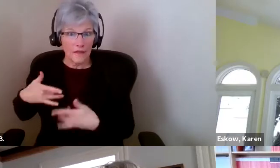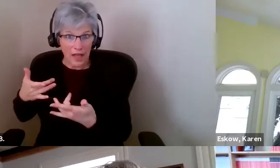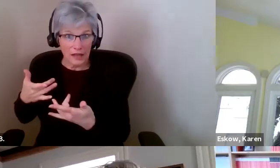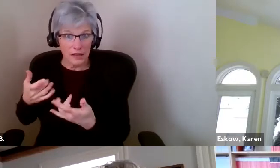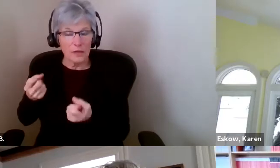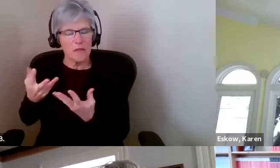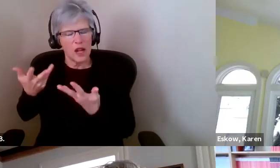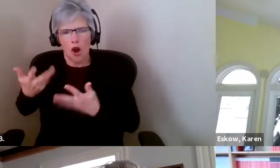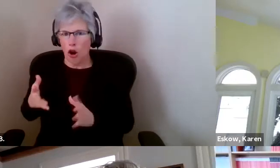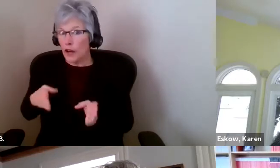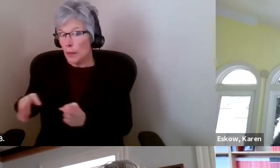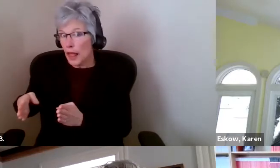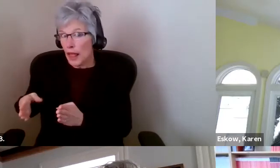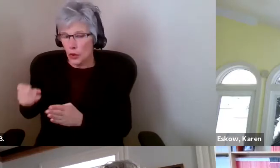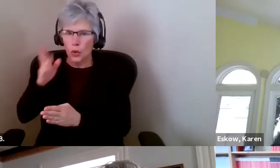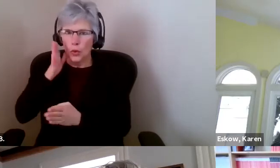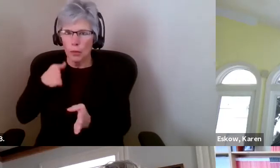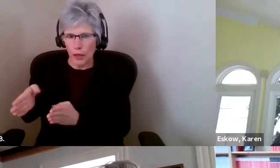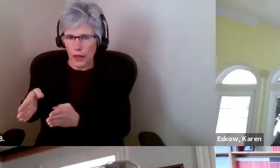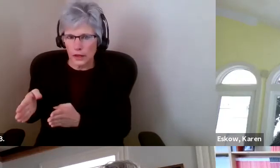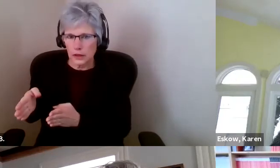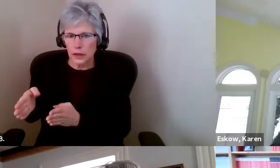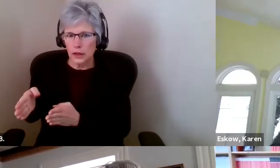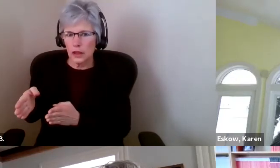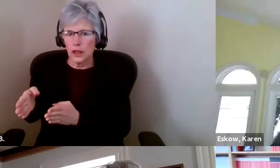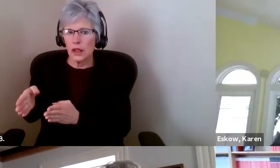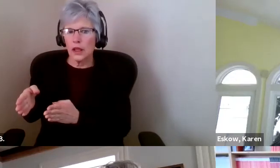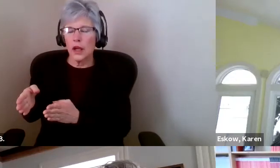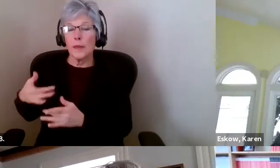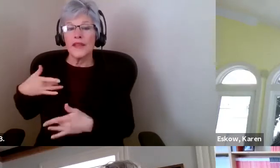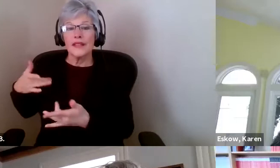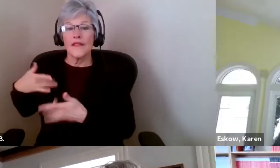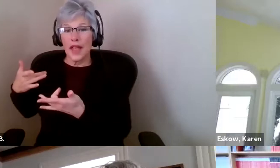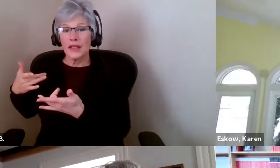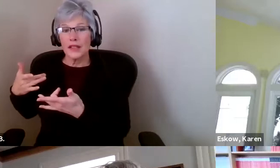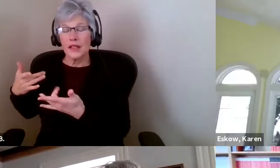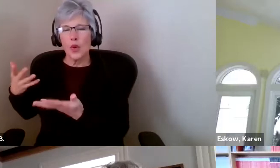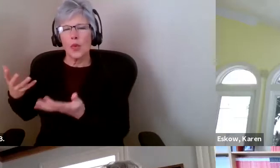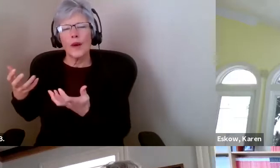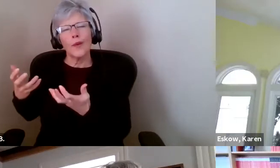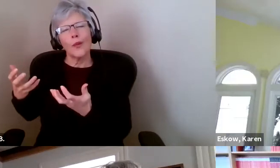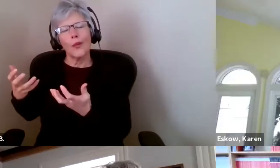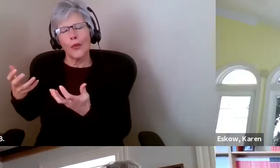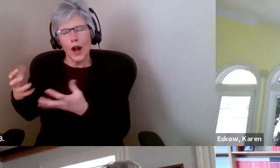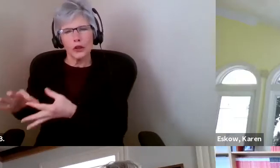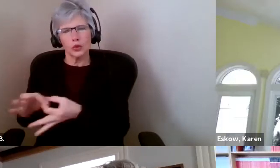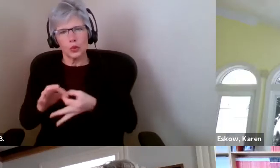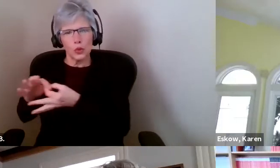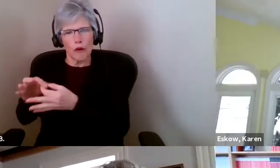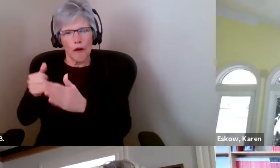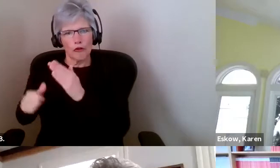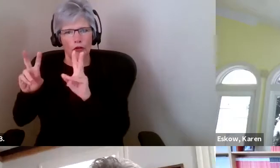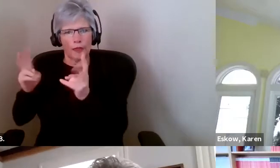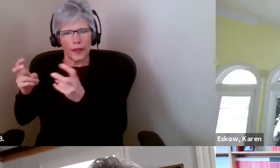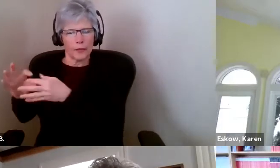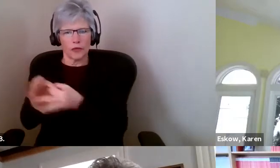been planned, but we want to bring them together under, again, some sort of themes that can relate to democracy.